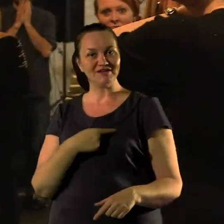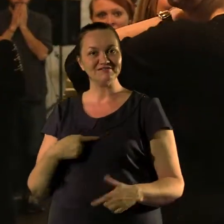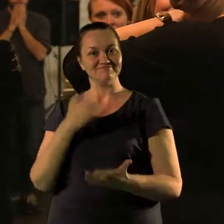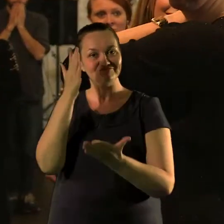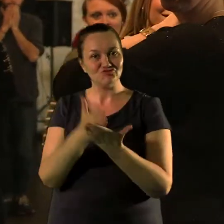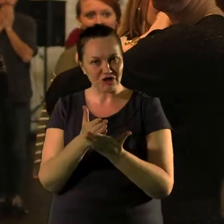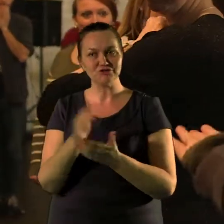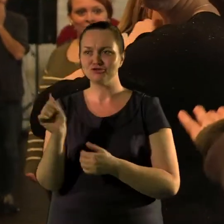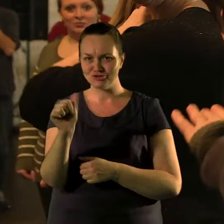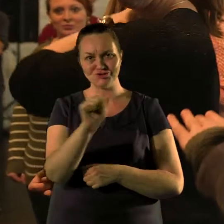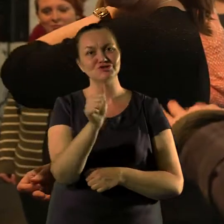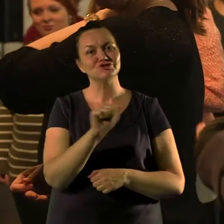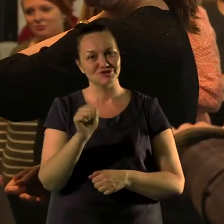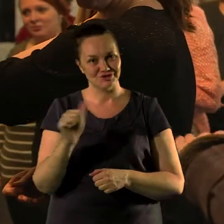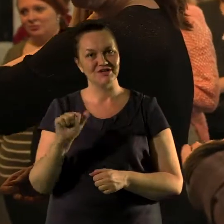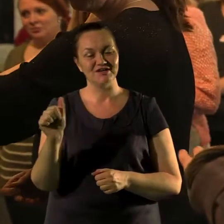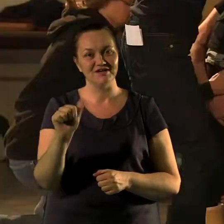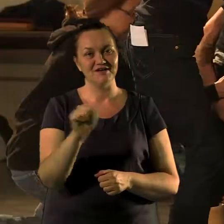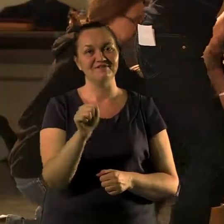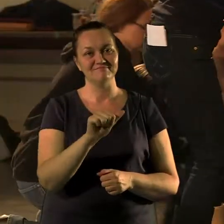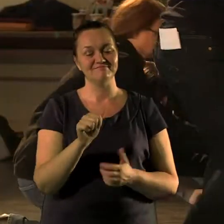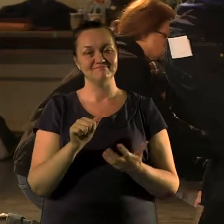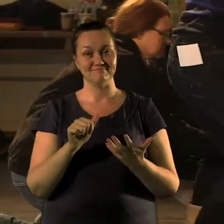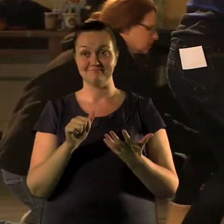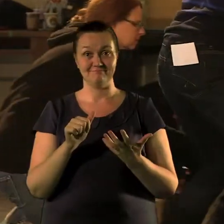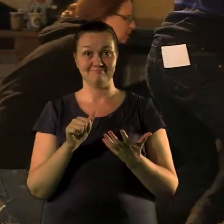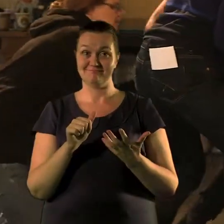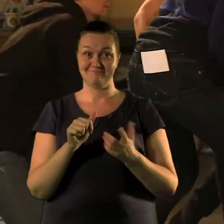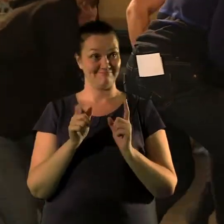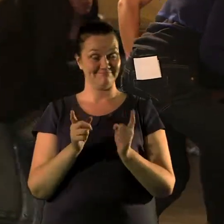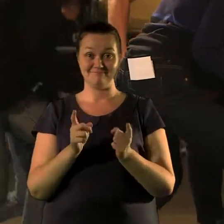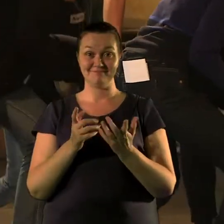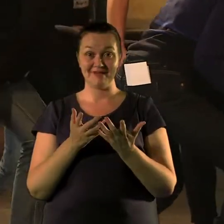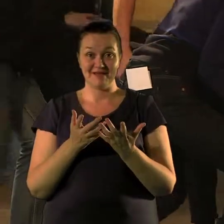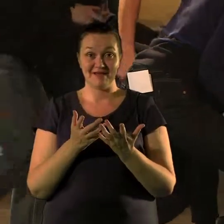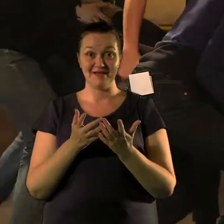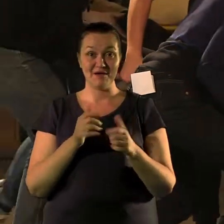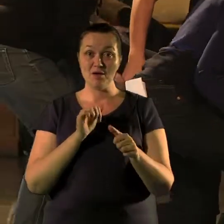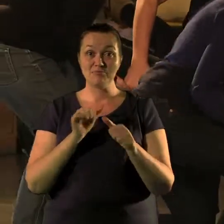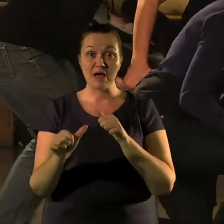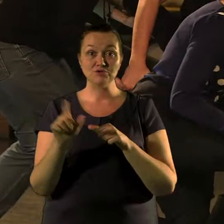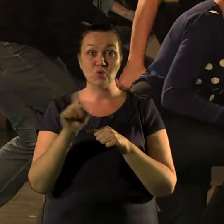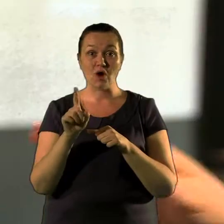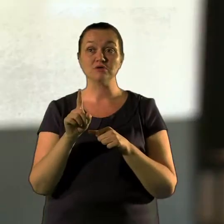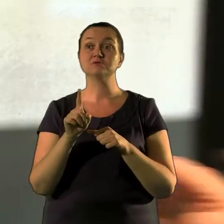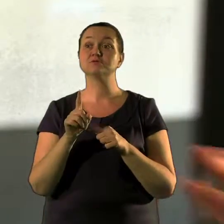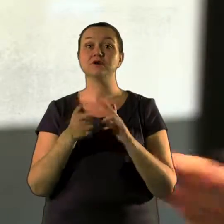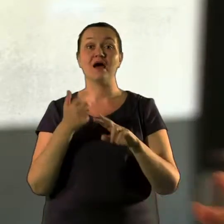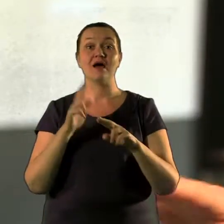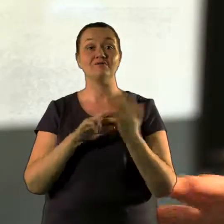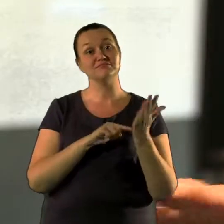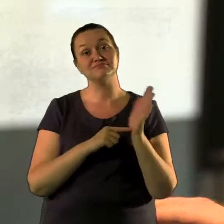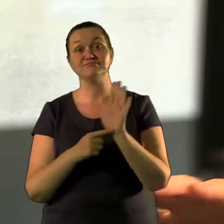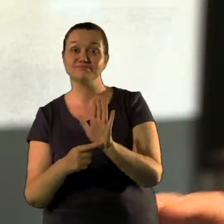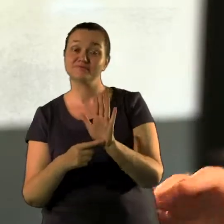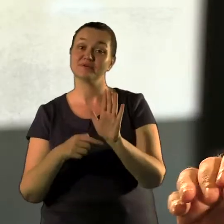other, all those things. It's the best thing I could possibly say is introduce those principles with how